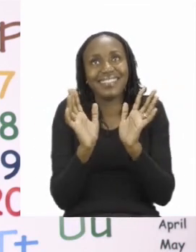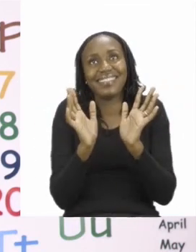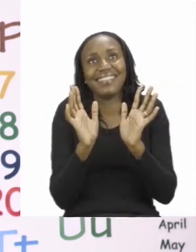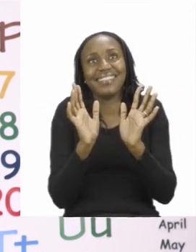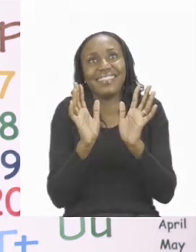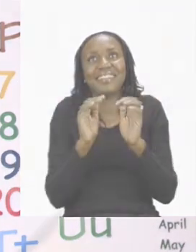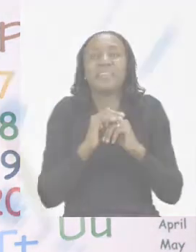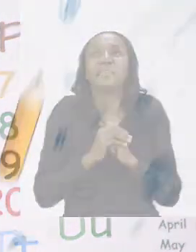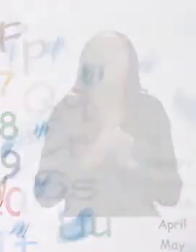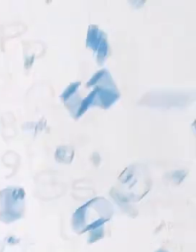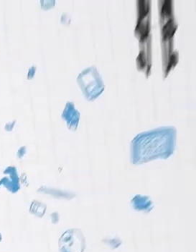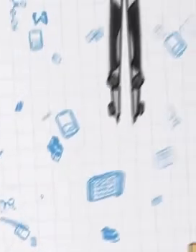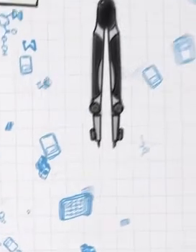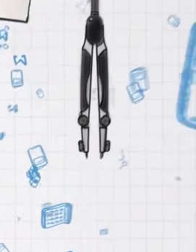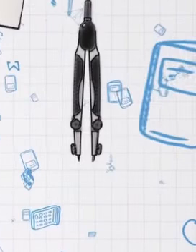goodbye.